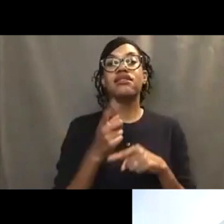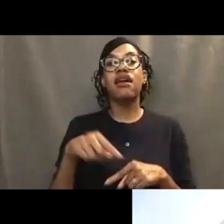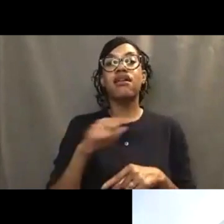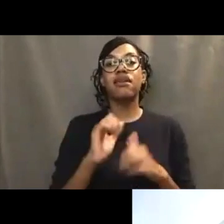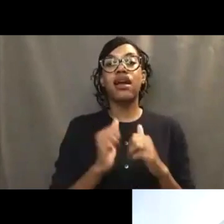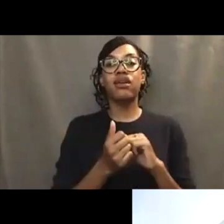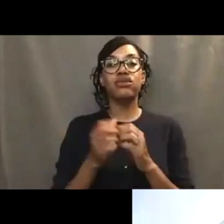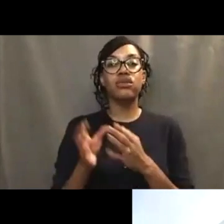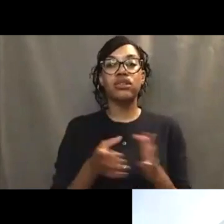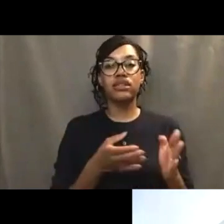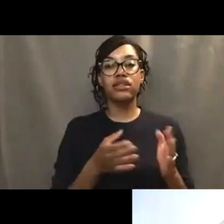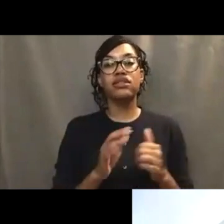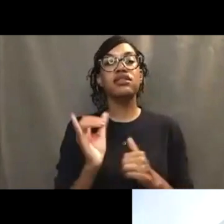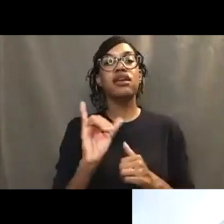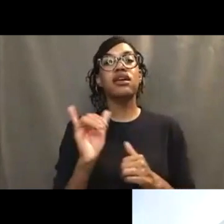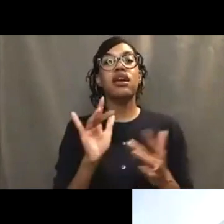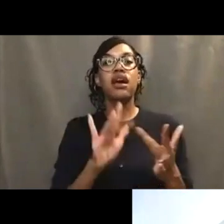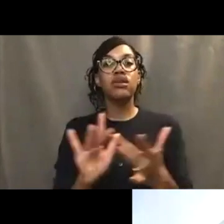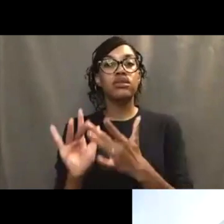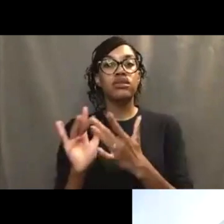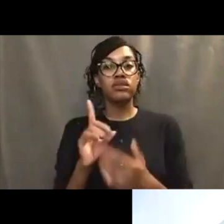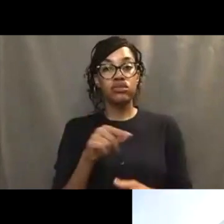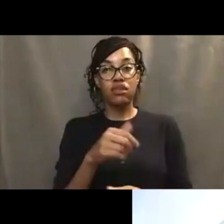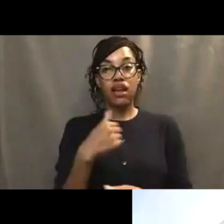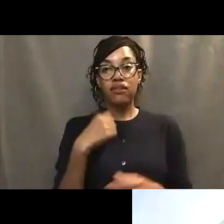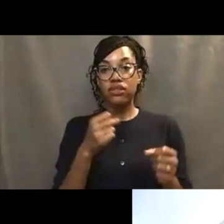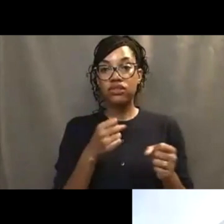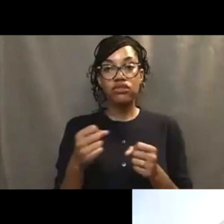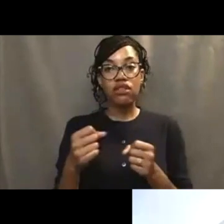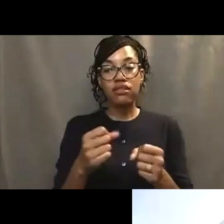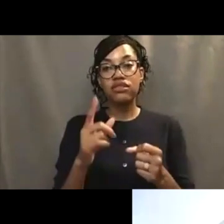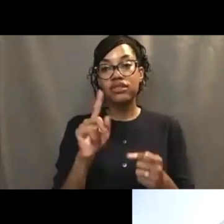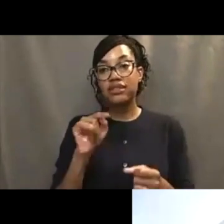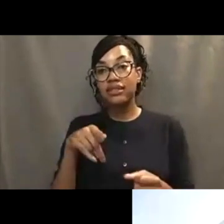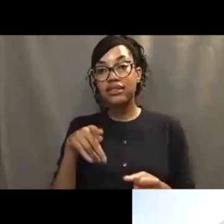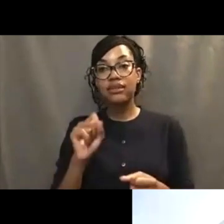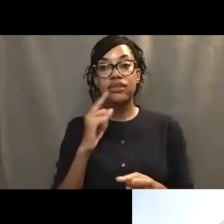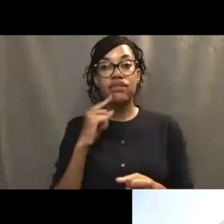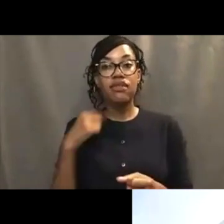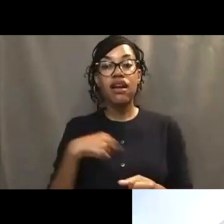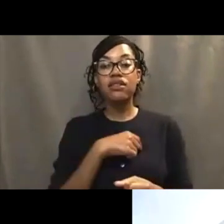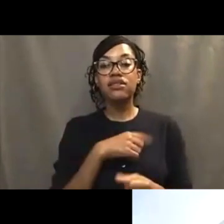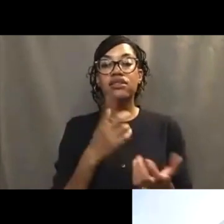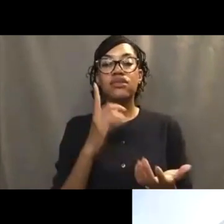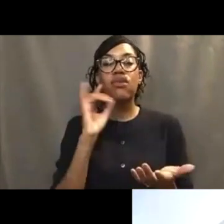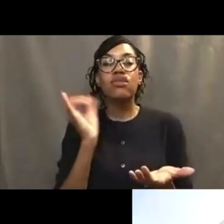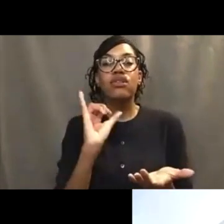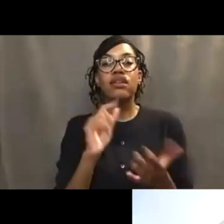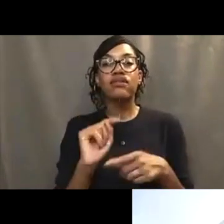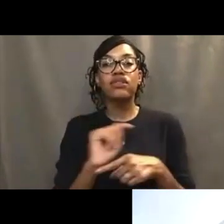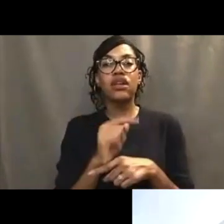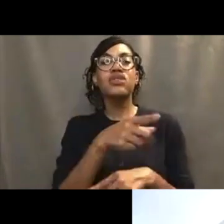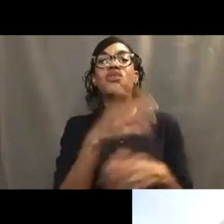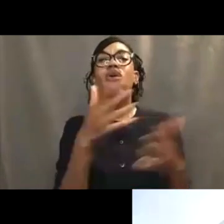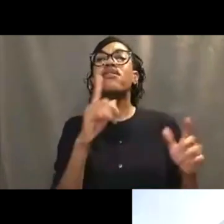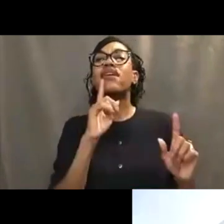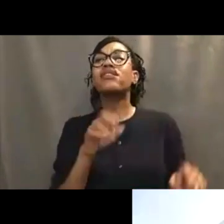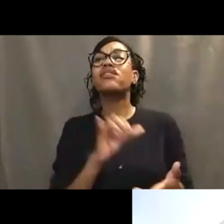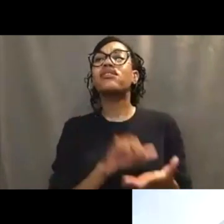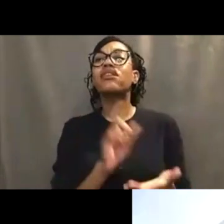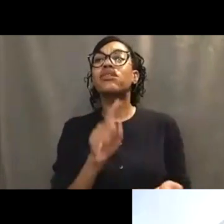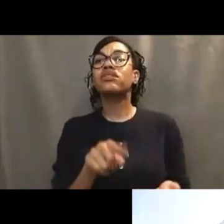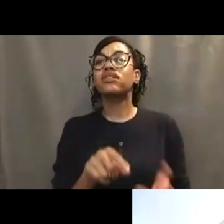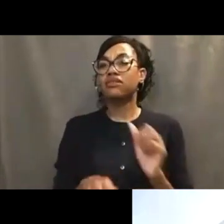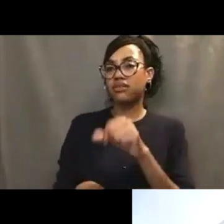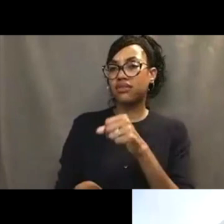the outreach, and do you have any strategies or tips for us, and what that could look like? Well, you already answered that actually. Well, and I will